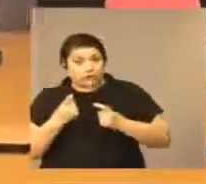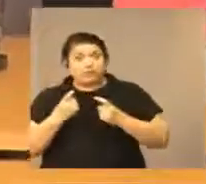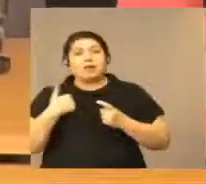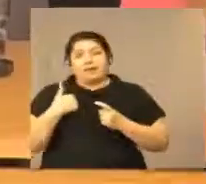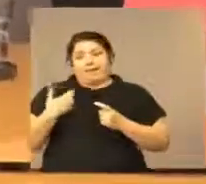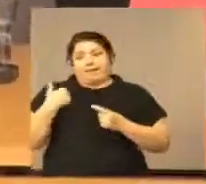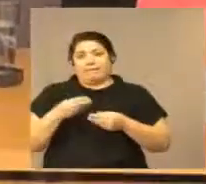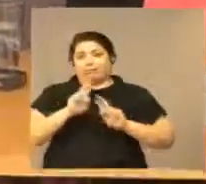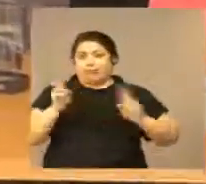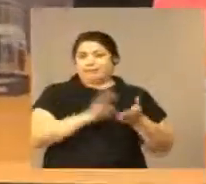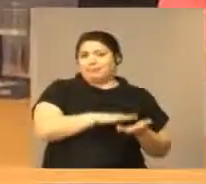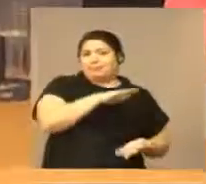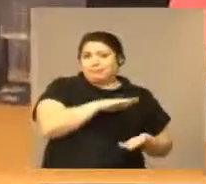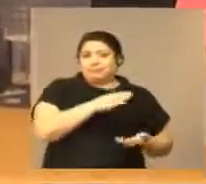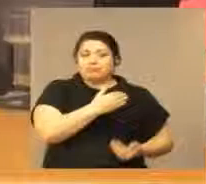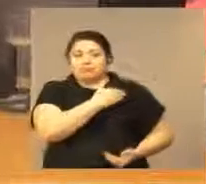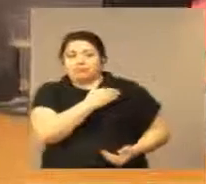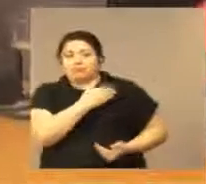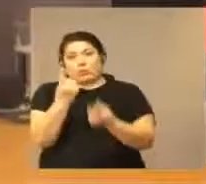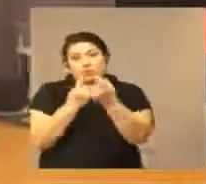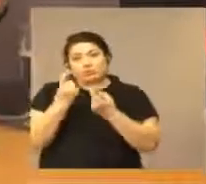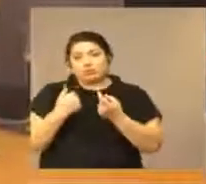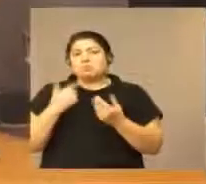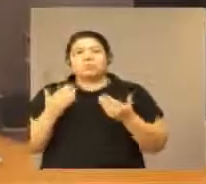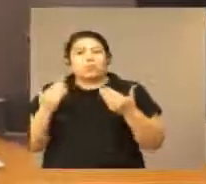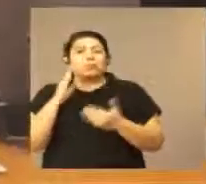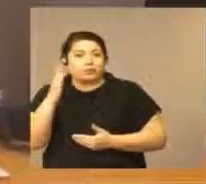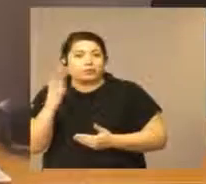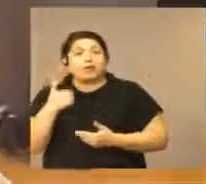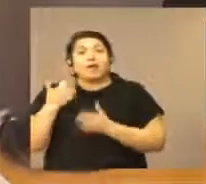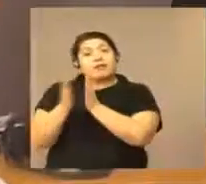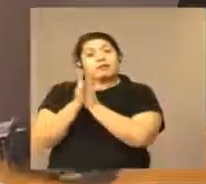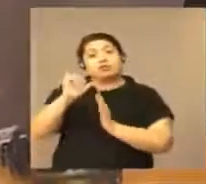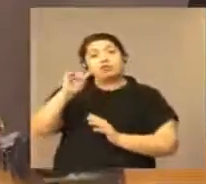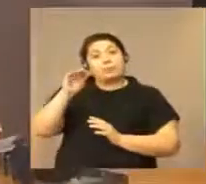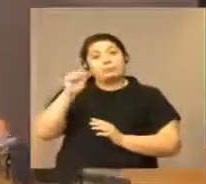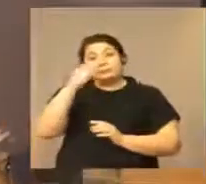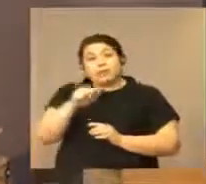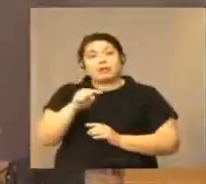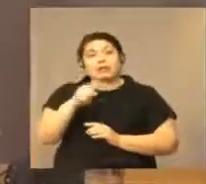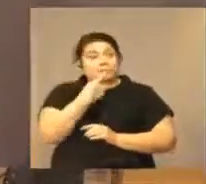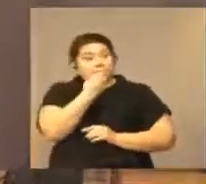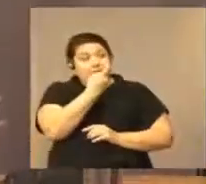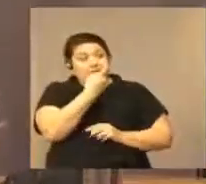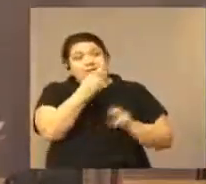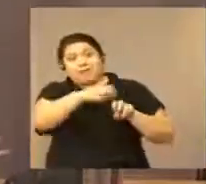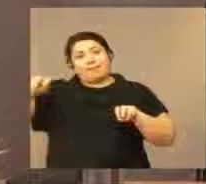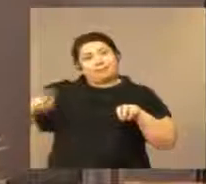here, so I'm going to jump right into them, because, and I'm also going to ask James to come back up and join us at the